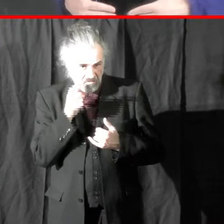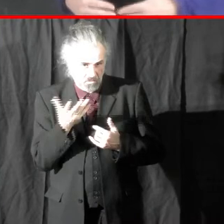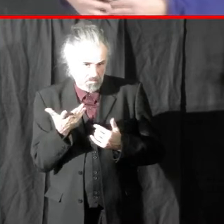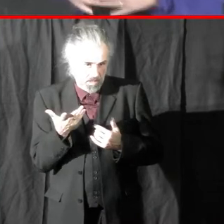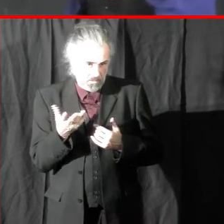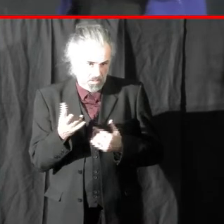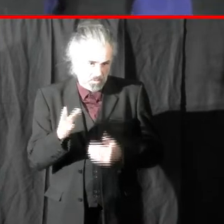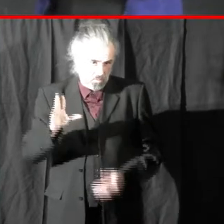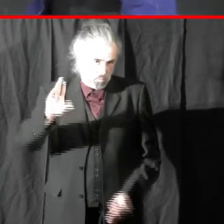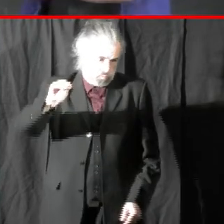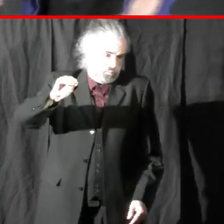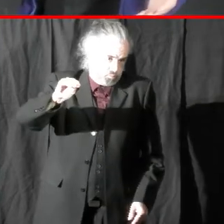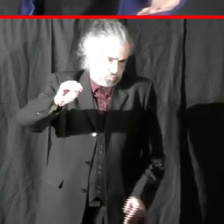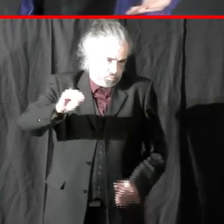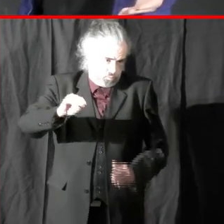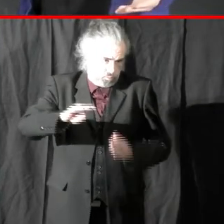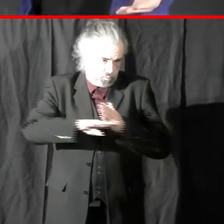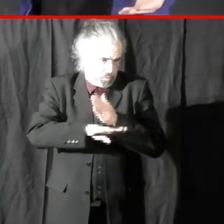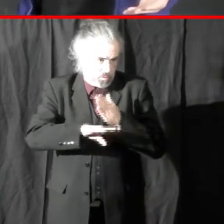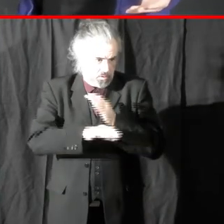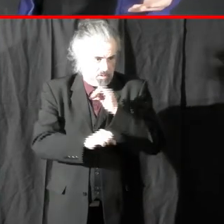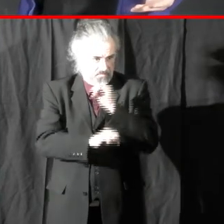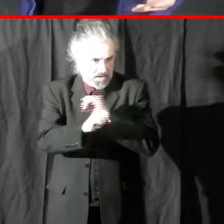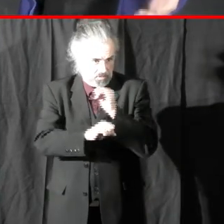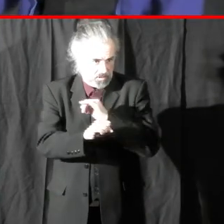stop production until you'd checked it right out.